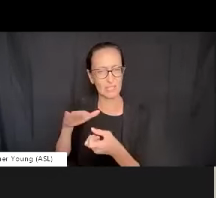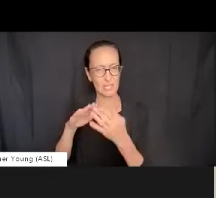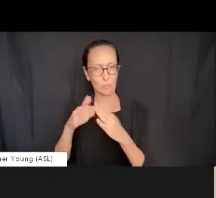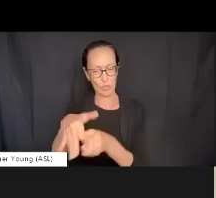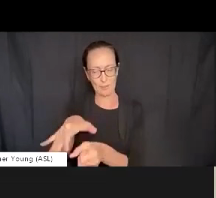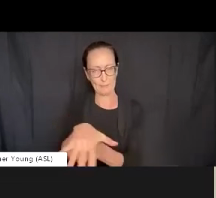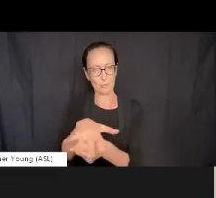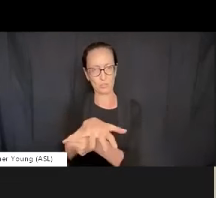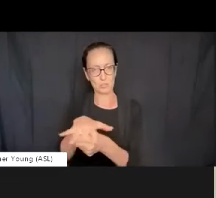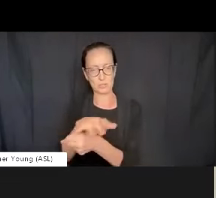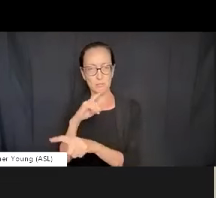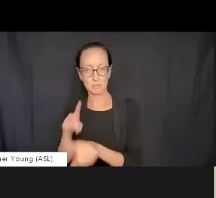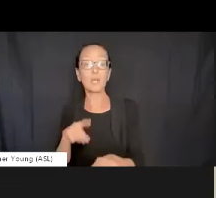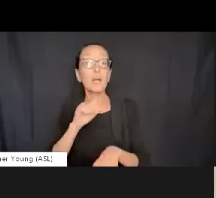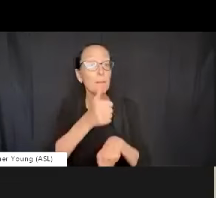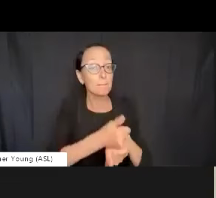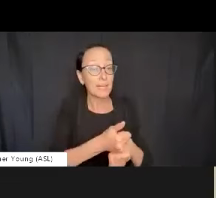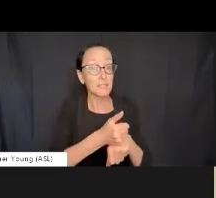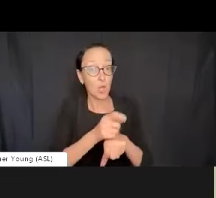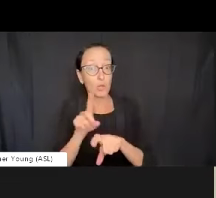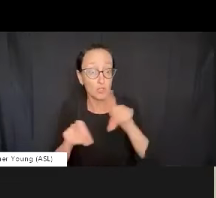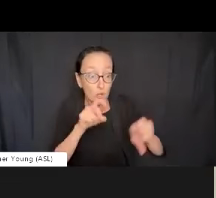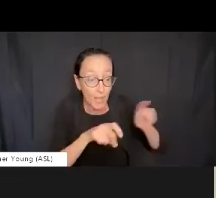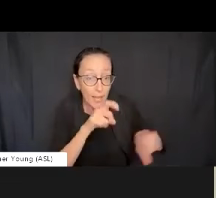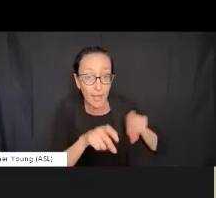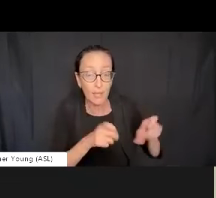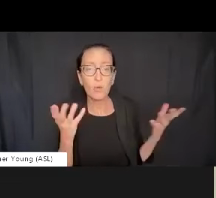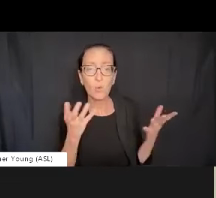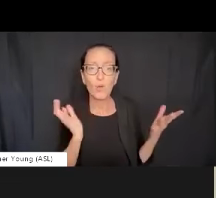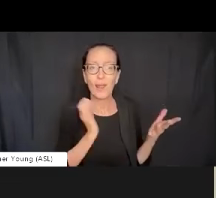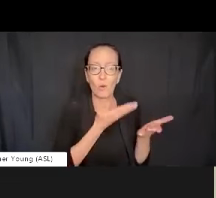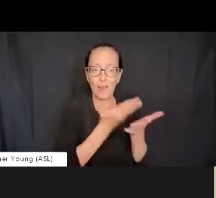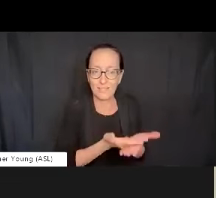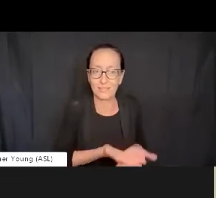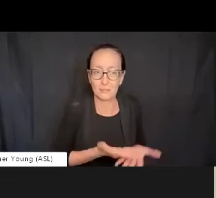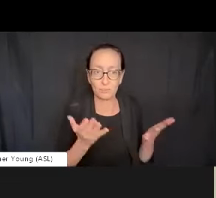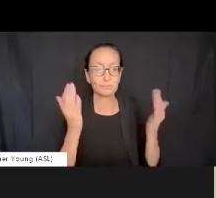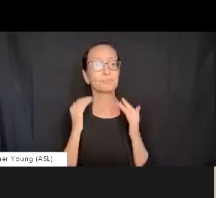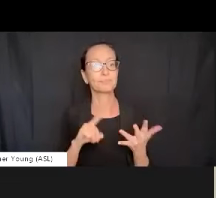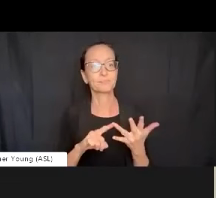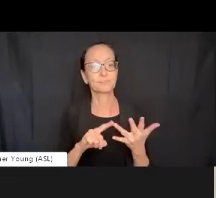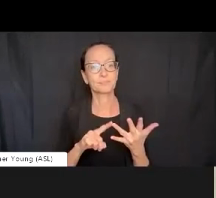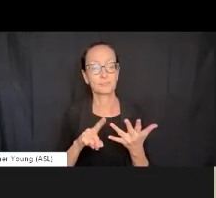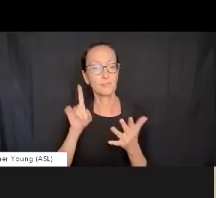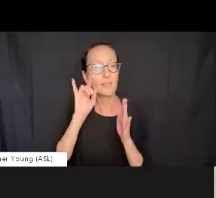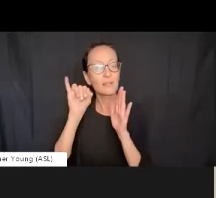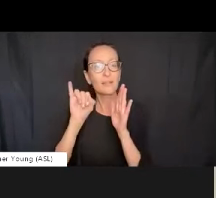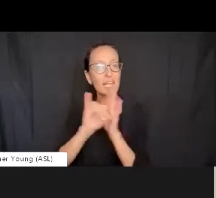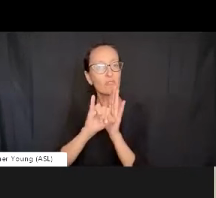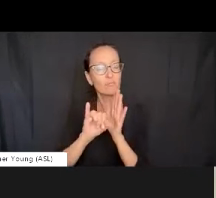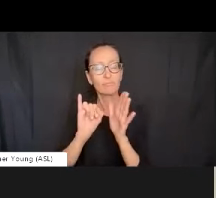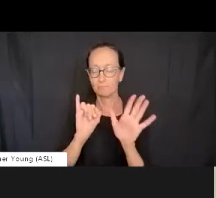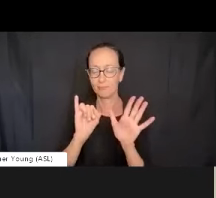findings from an extensive survey that was done by our team. Then we'll identify effective interventions that could be utilized